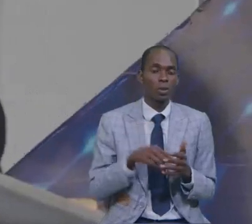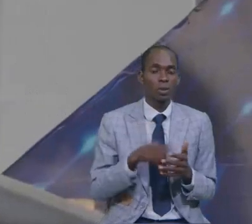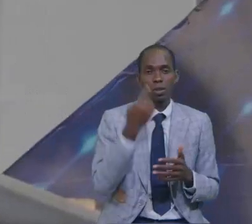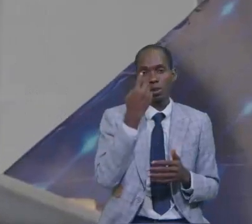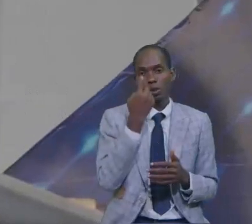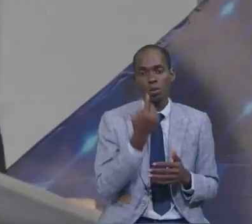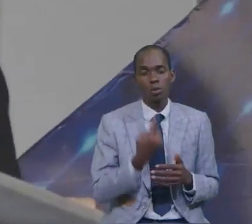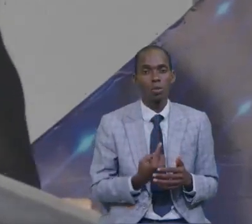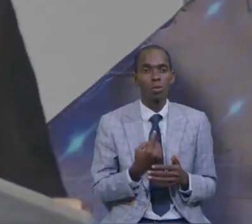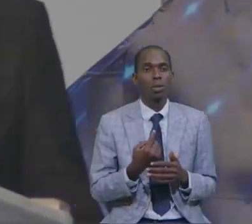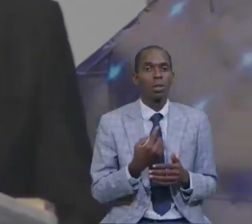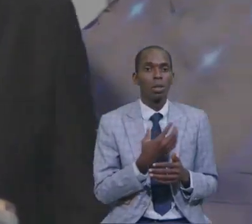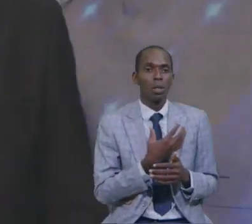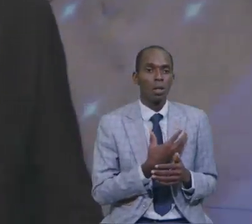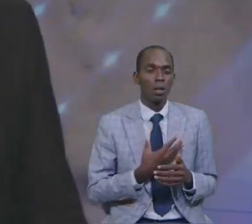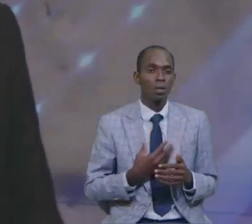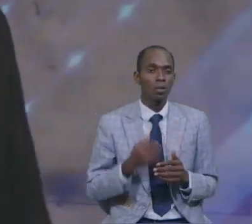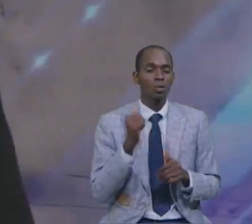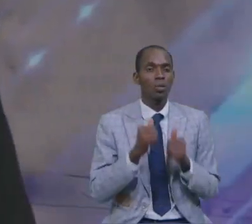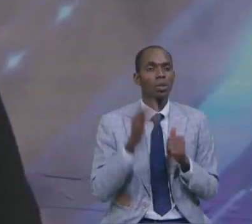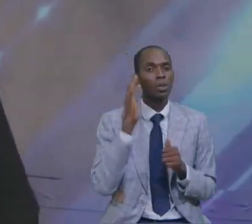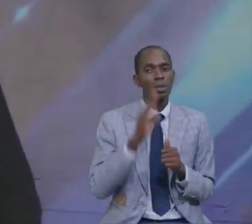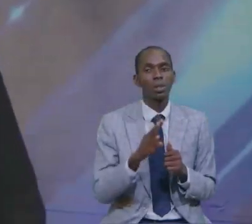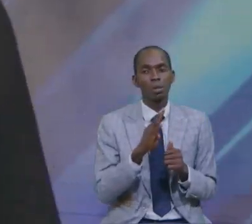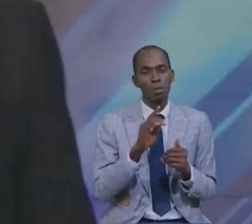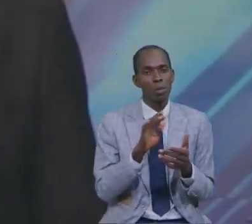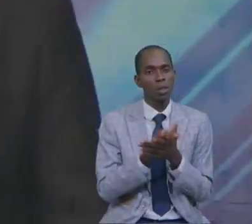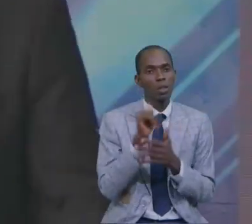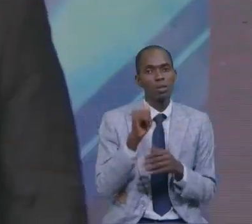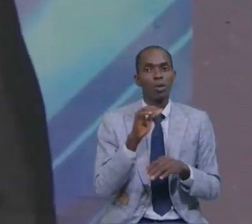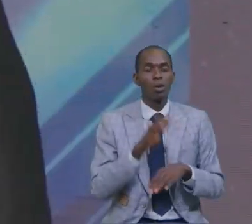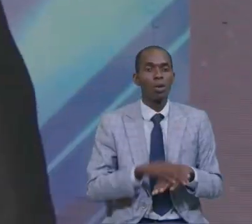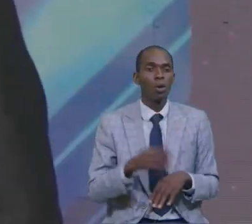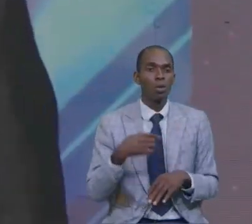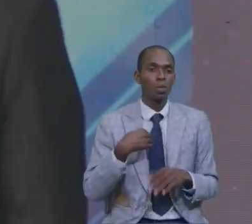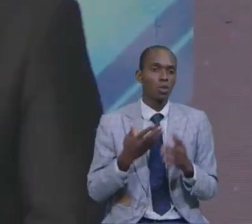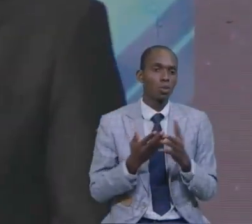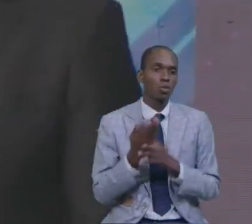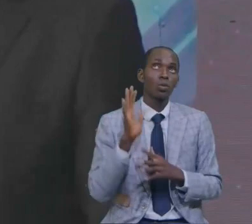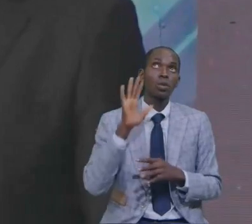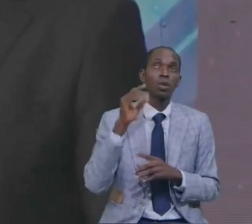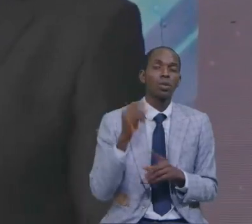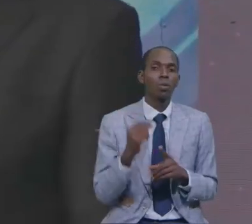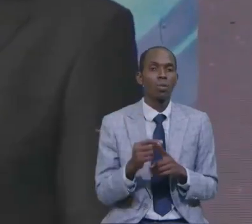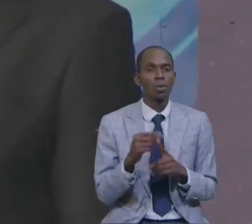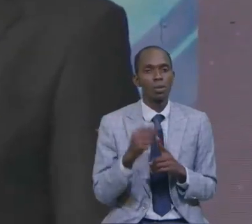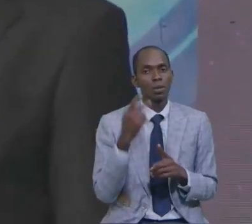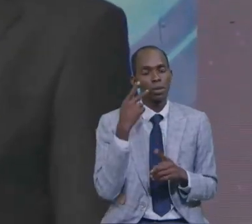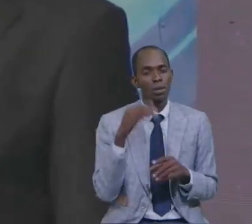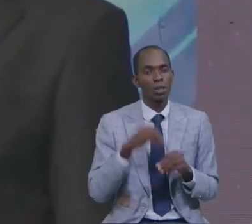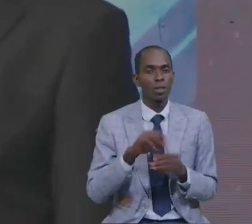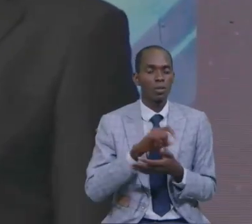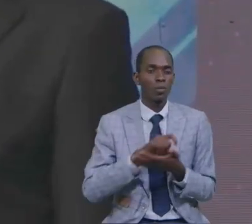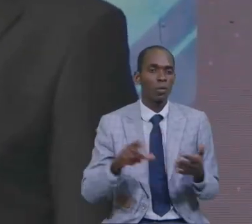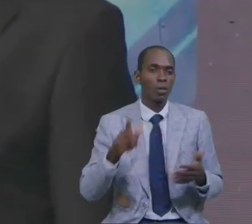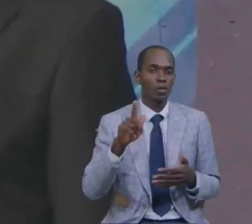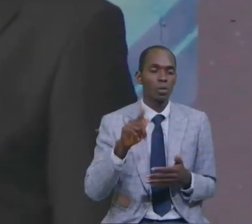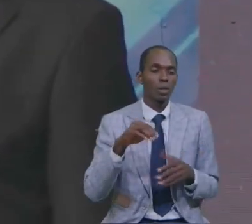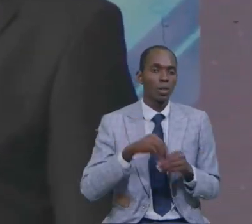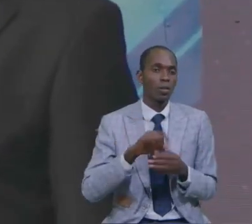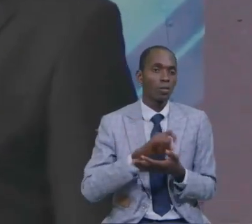verse 21. It said that they all may be one accord